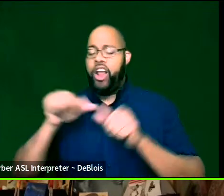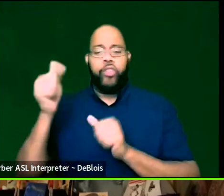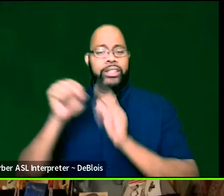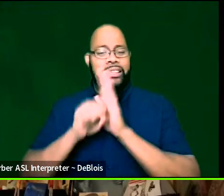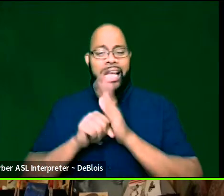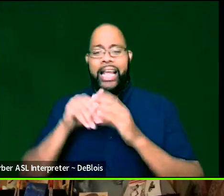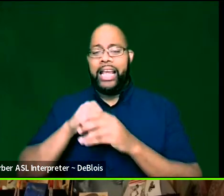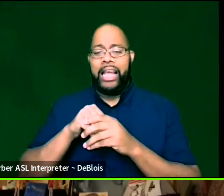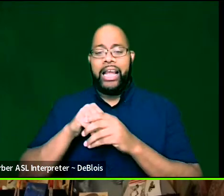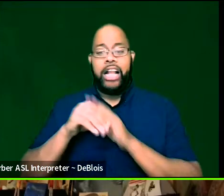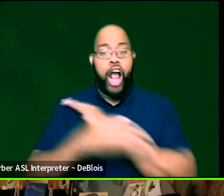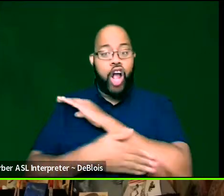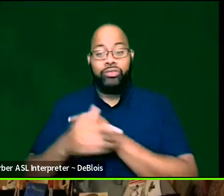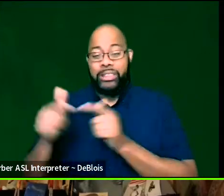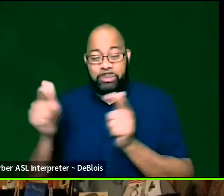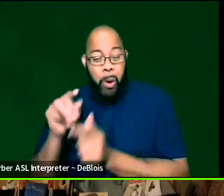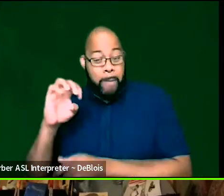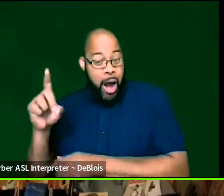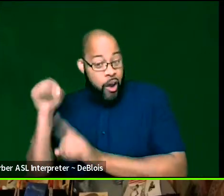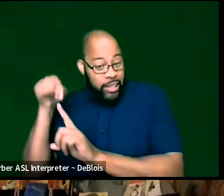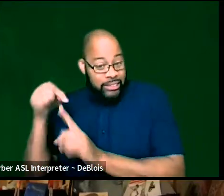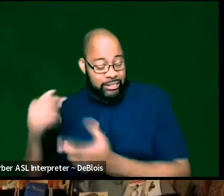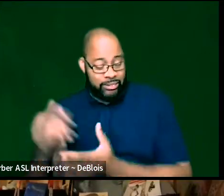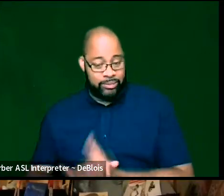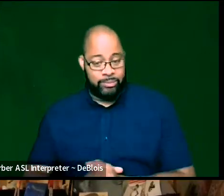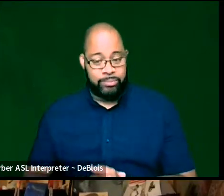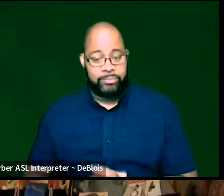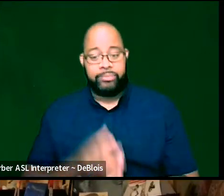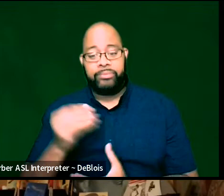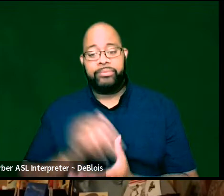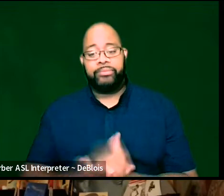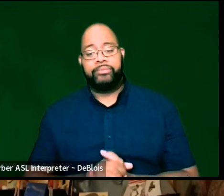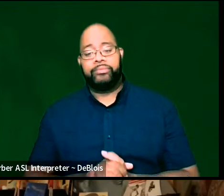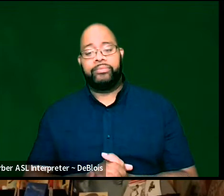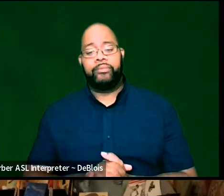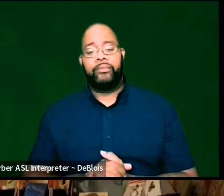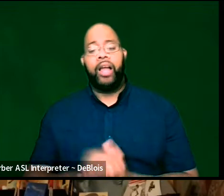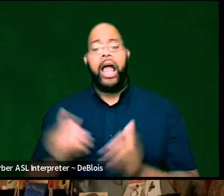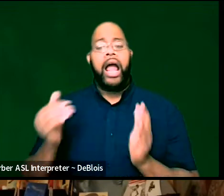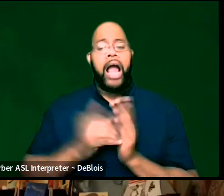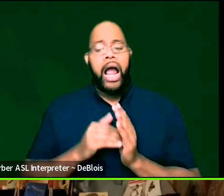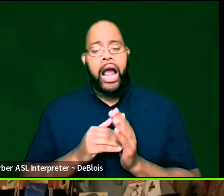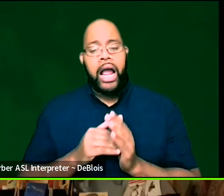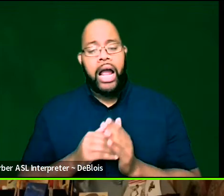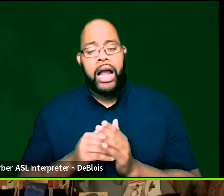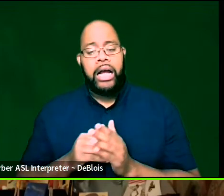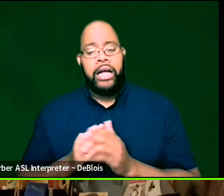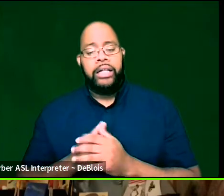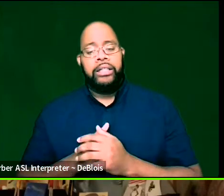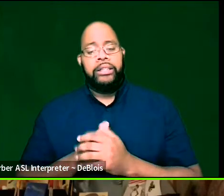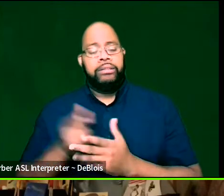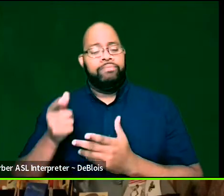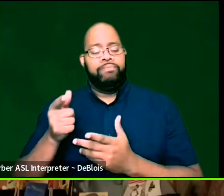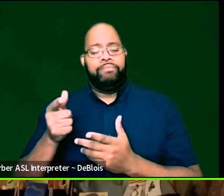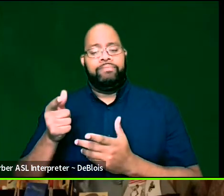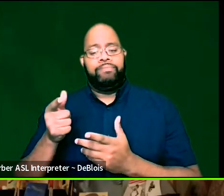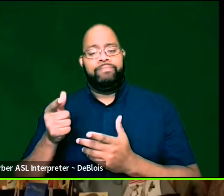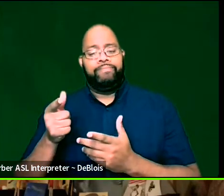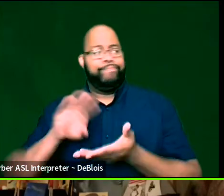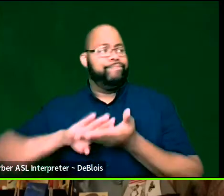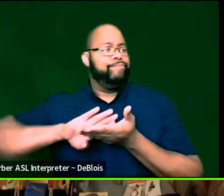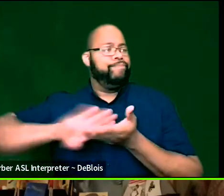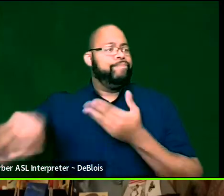in the union, little old Maryland. Mm-hmm. And again, they summarily